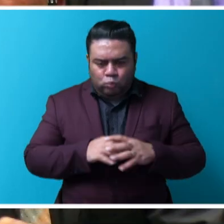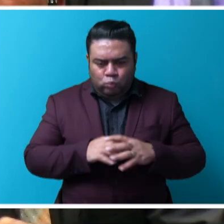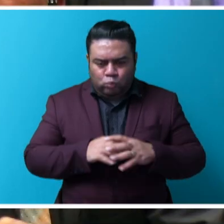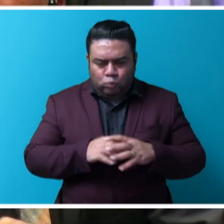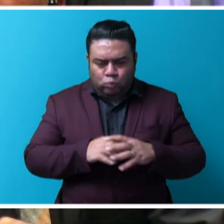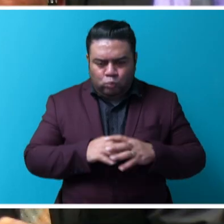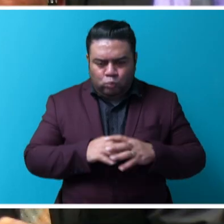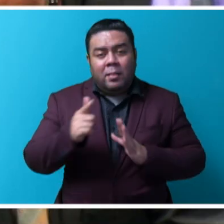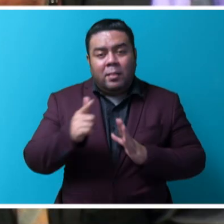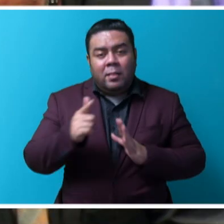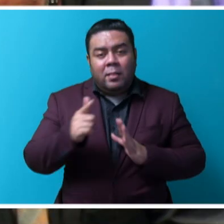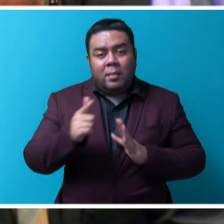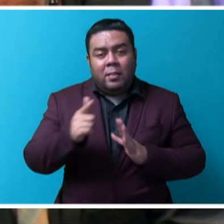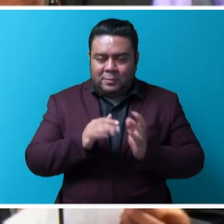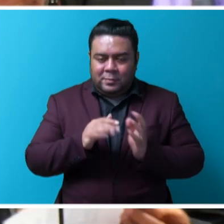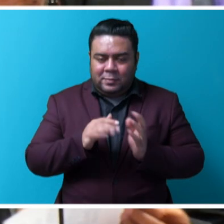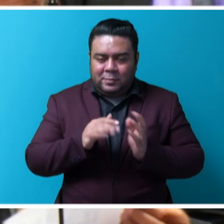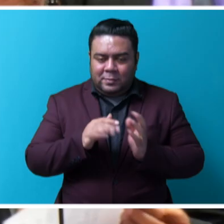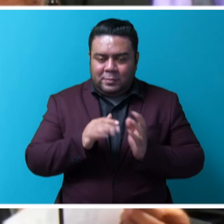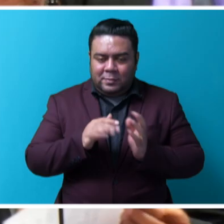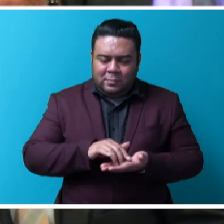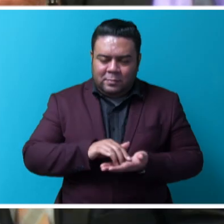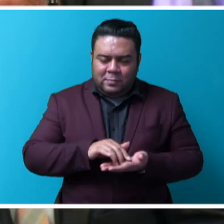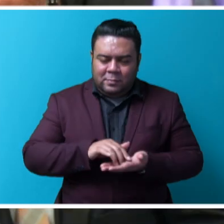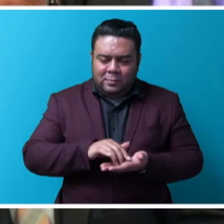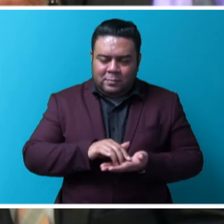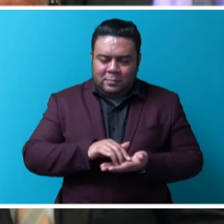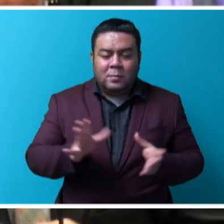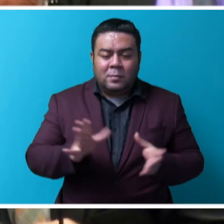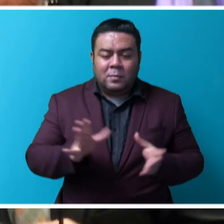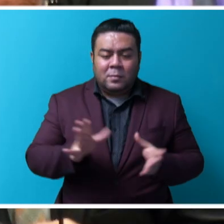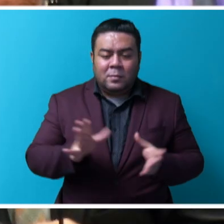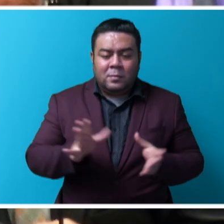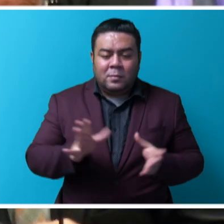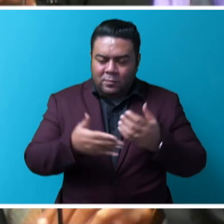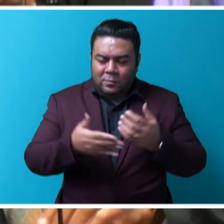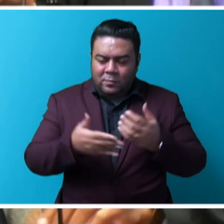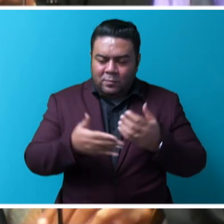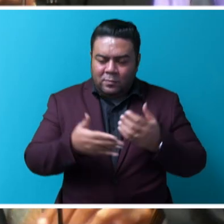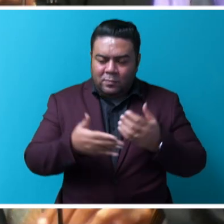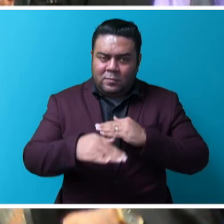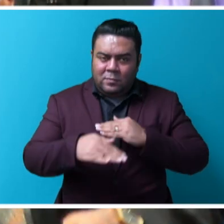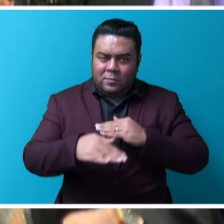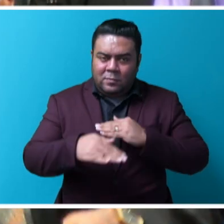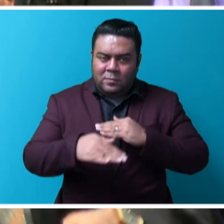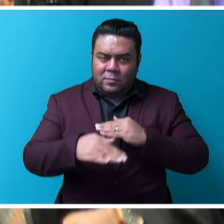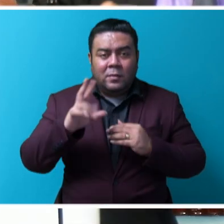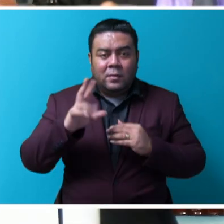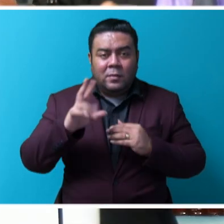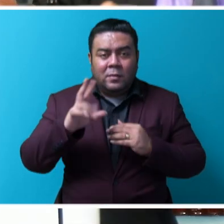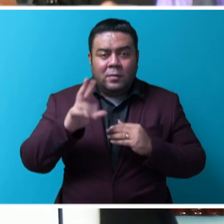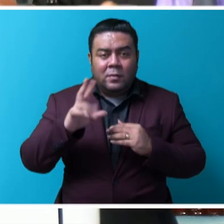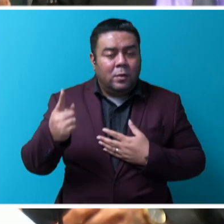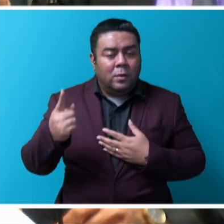of the Department of Climate Change. For the 2025-2026 financial year, this program is allocated 1.91 million, which is an